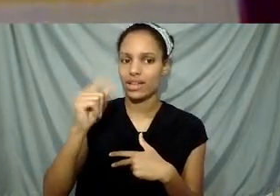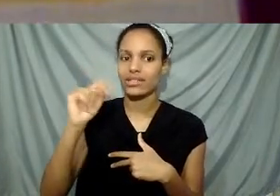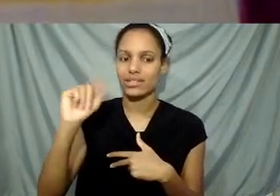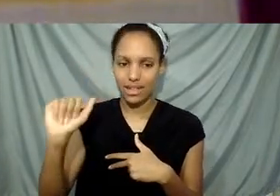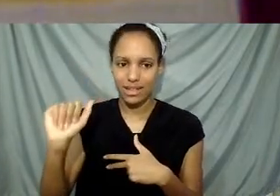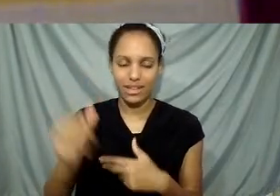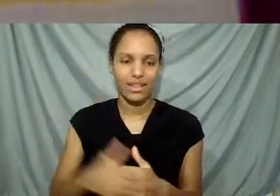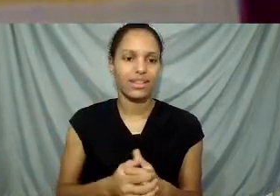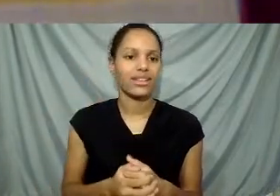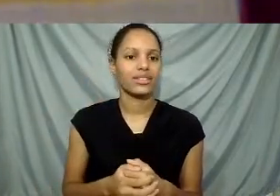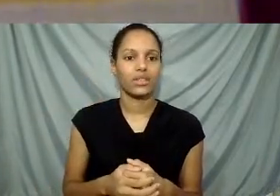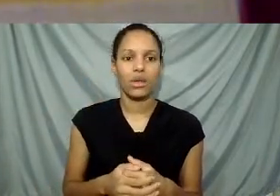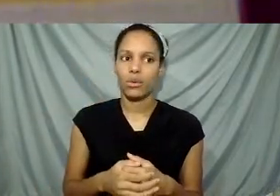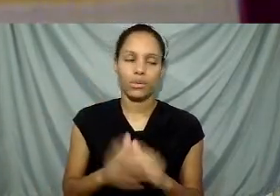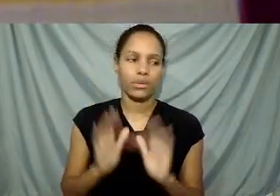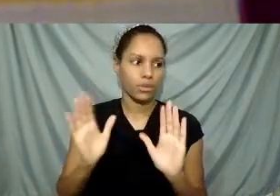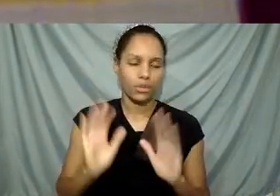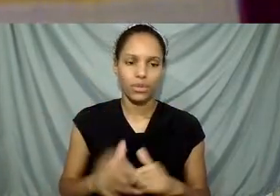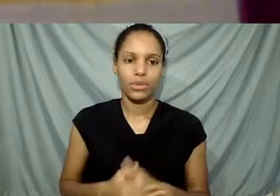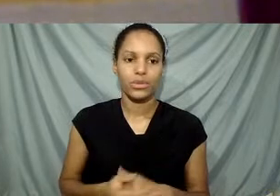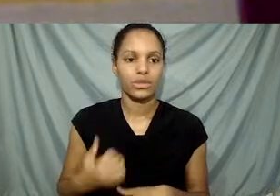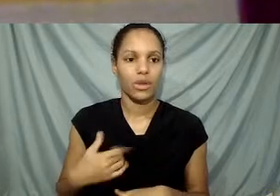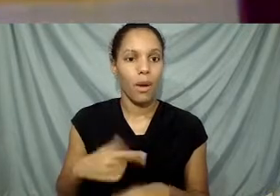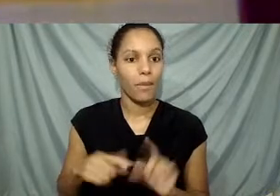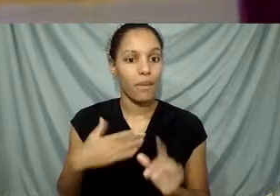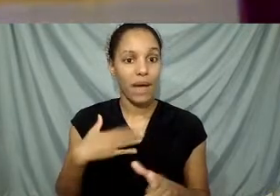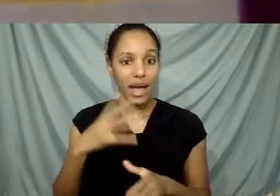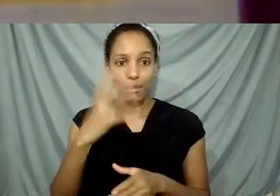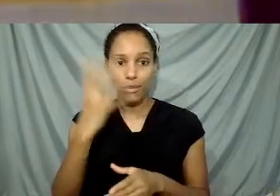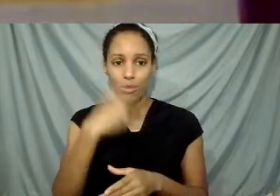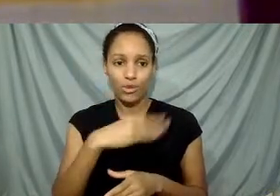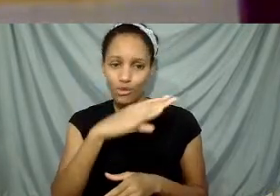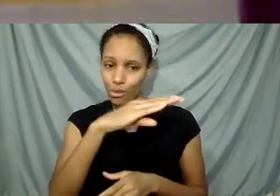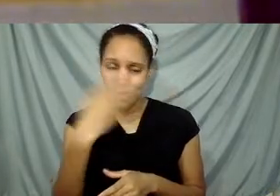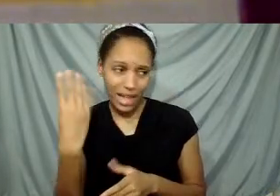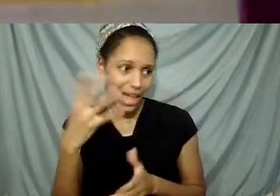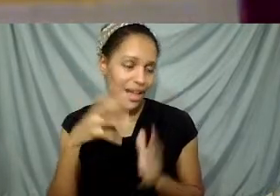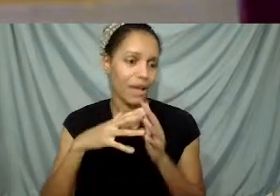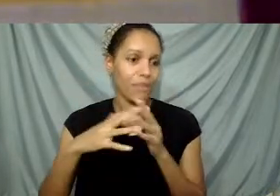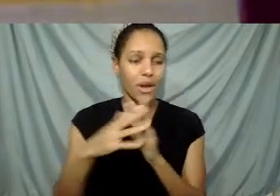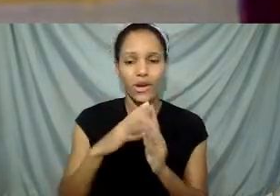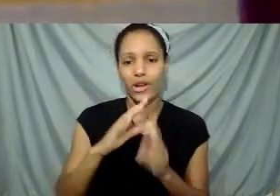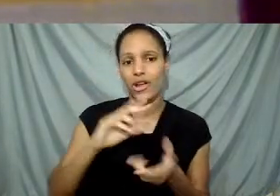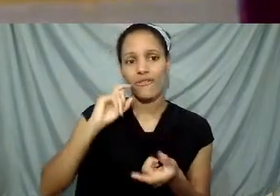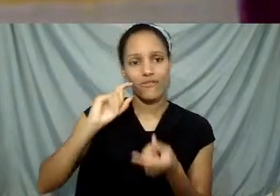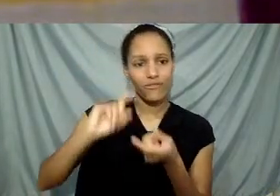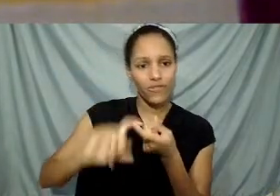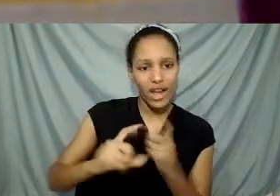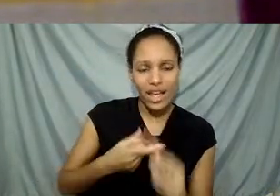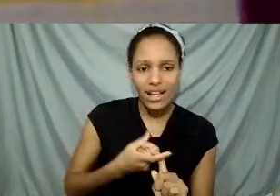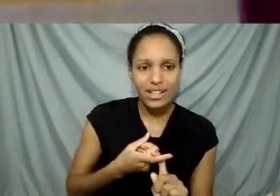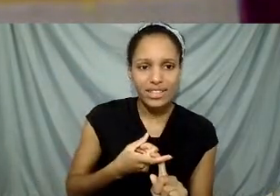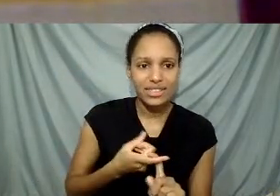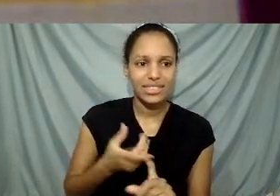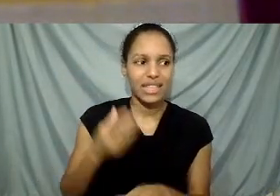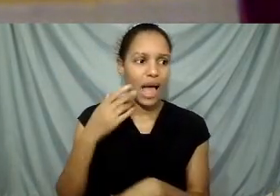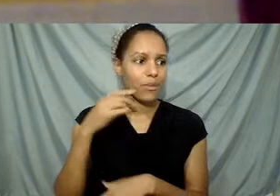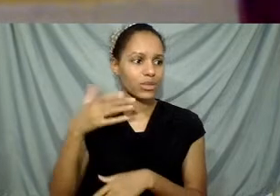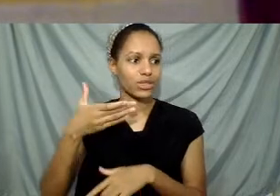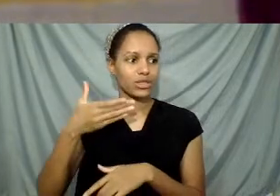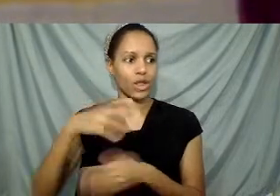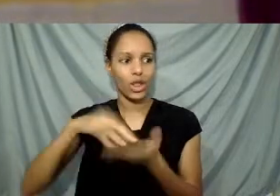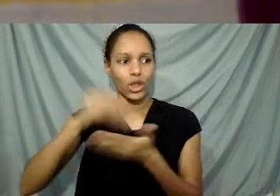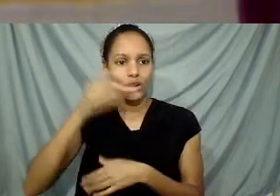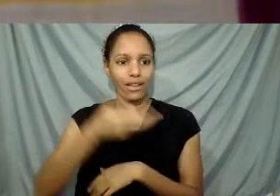from my beautiful Black American friends. I was learning hip hop. Hip hop was being created in front of me. It was such